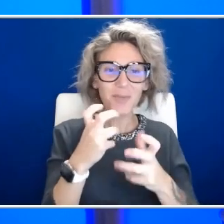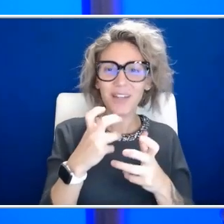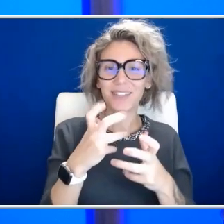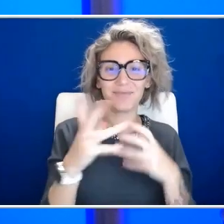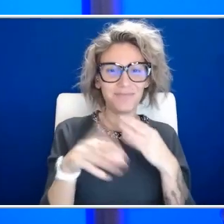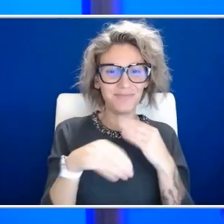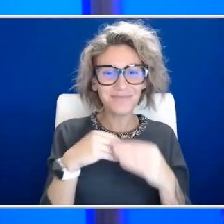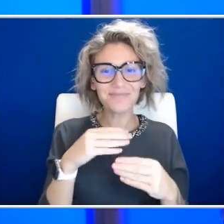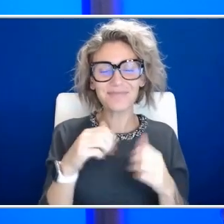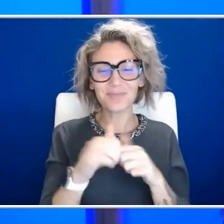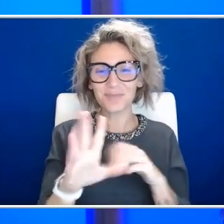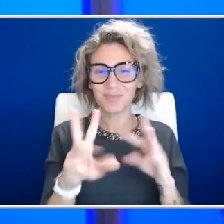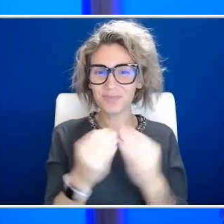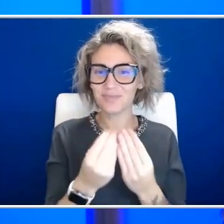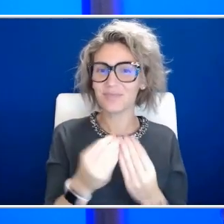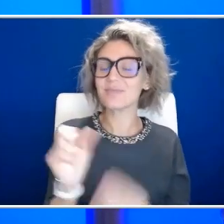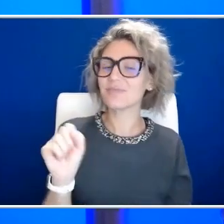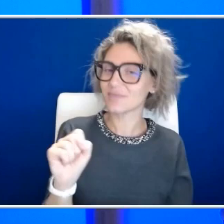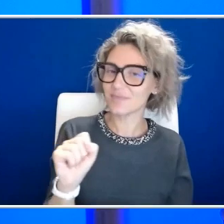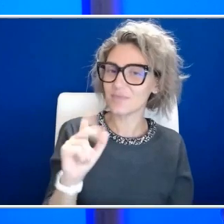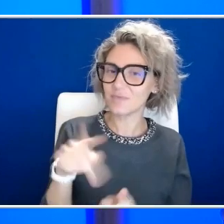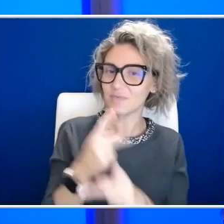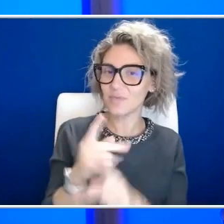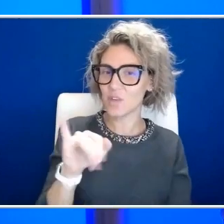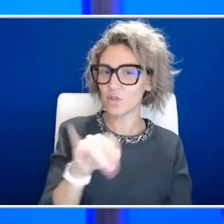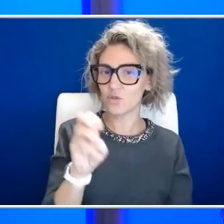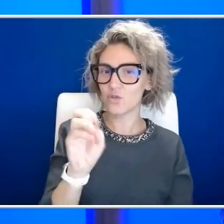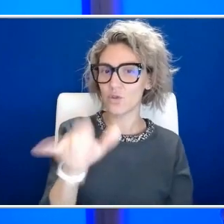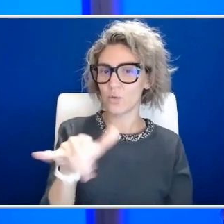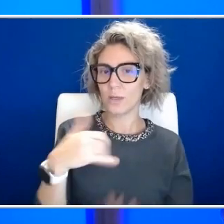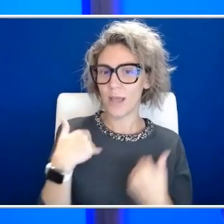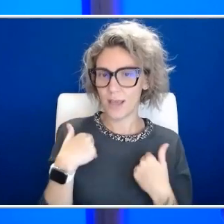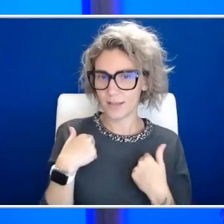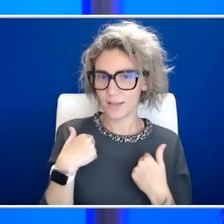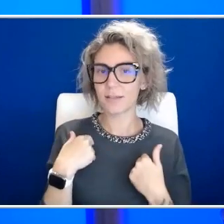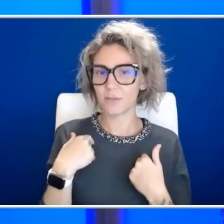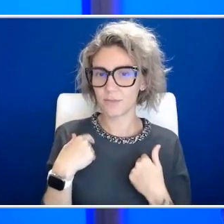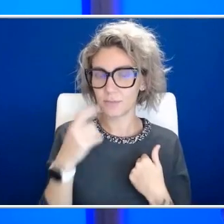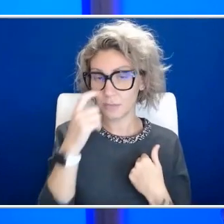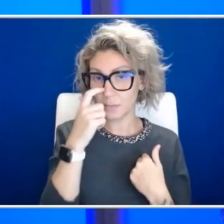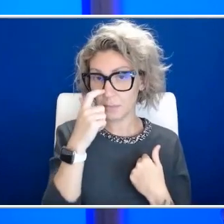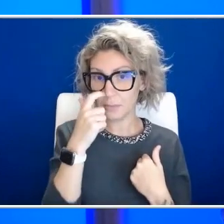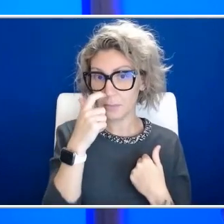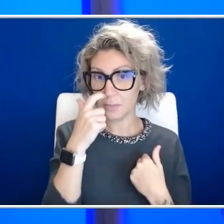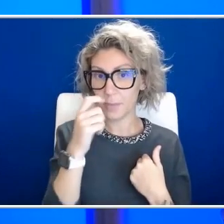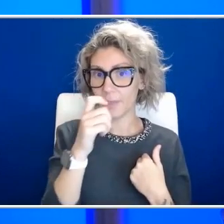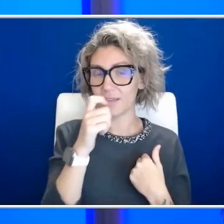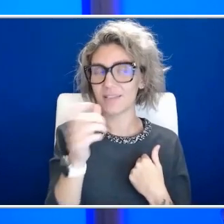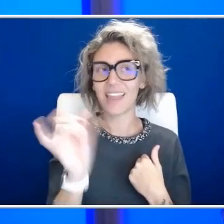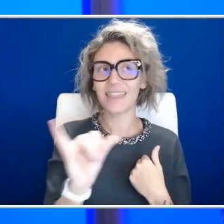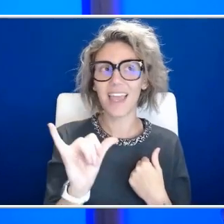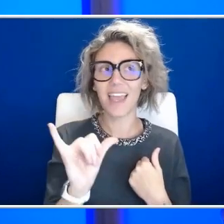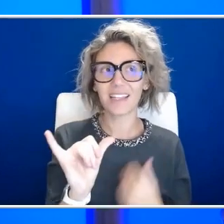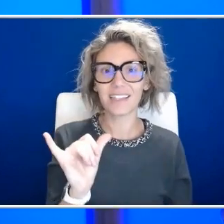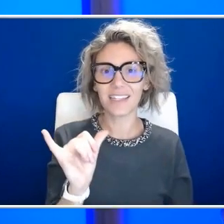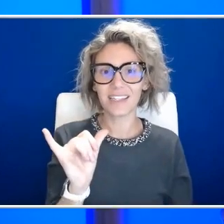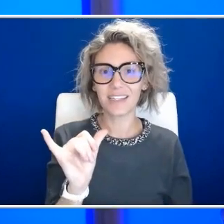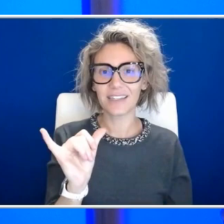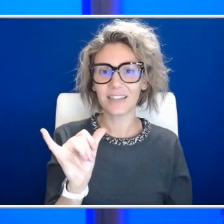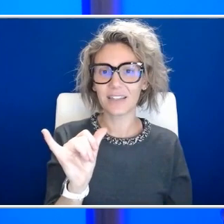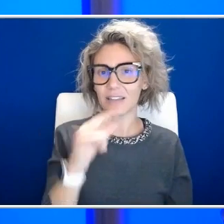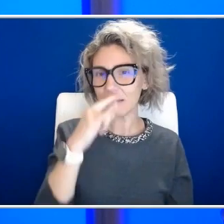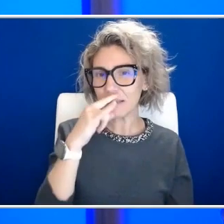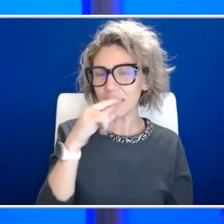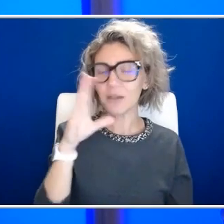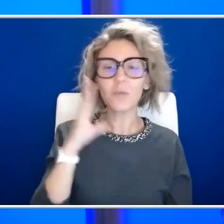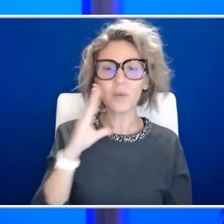the type that Joey has probably, it's not very likely that the kid will have